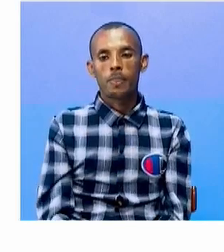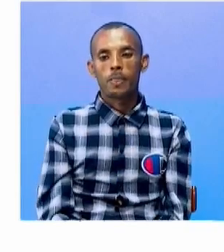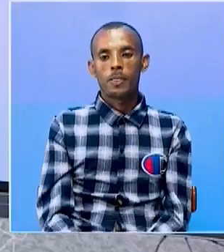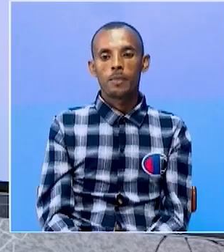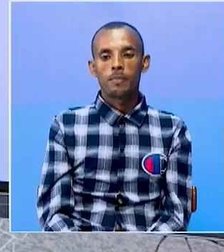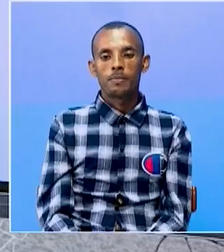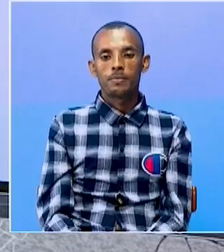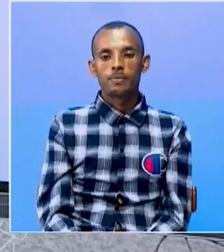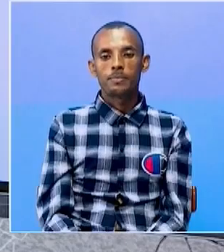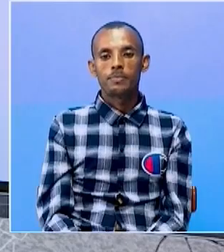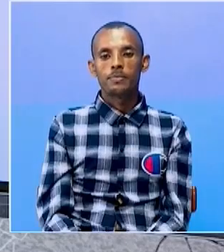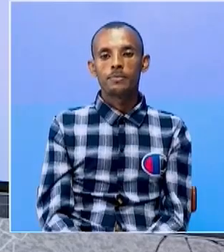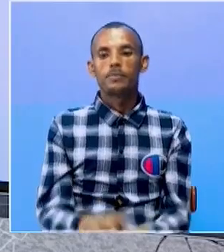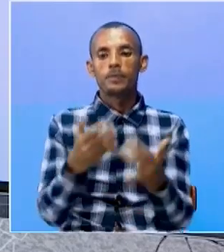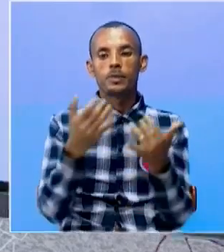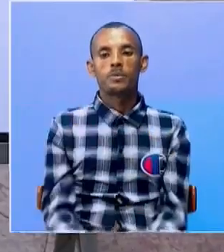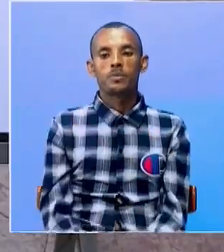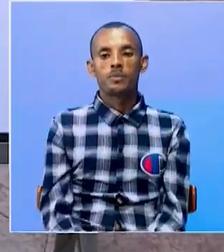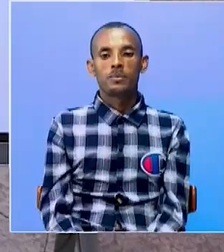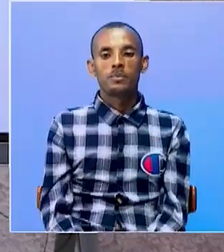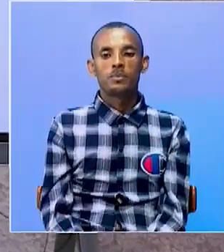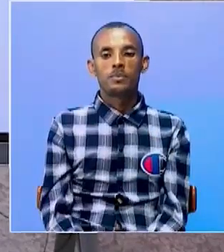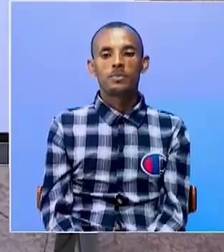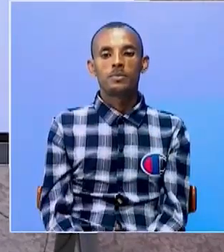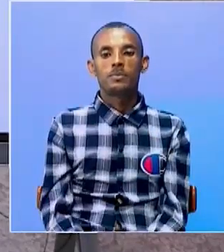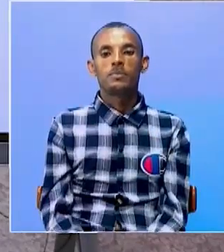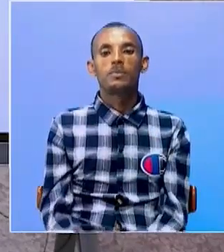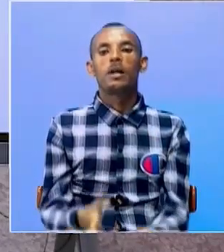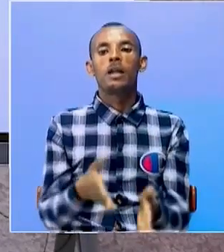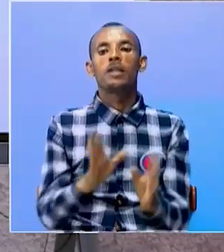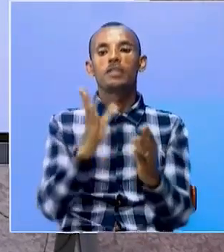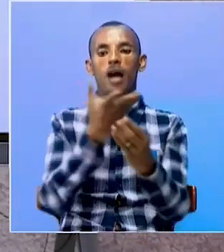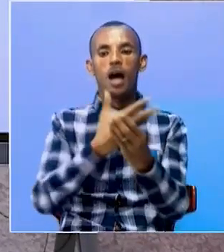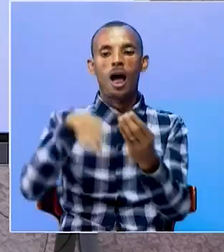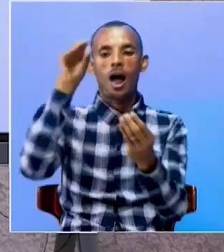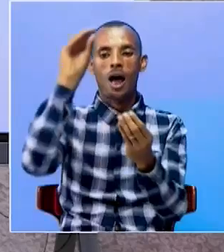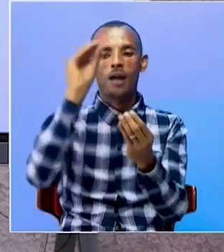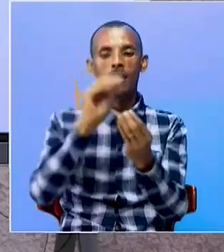5. Now, let's add